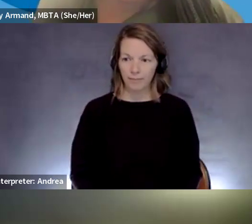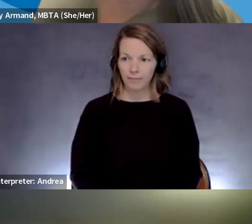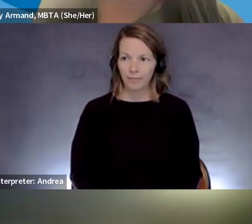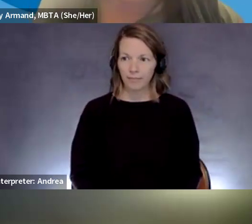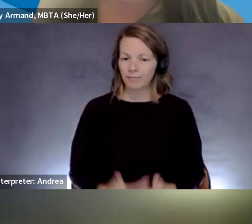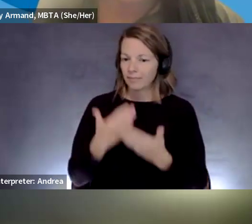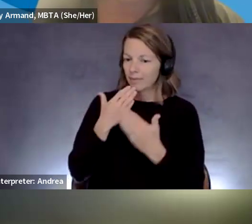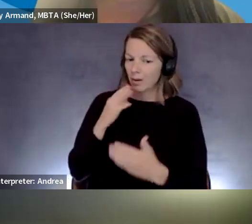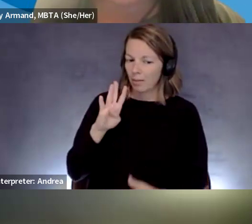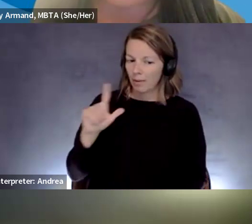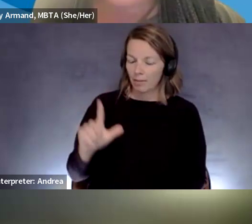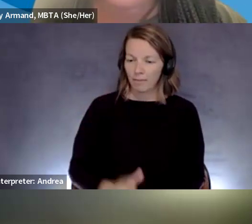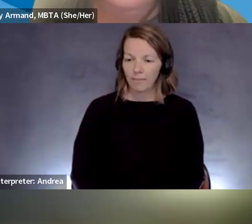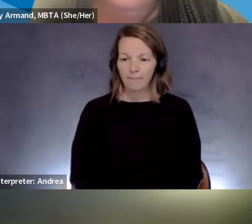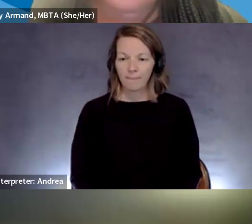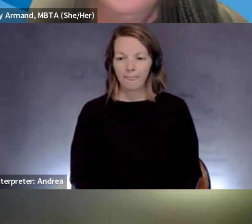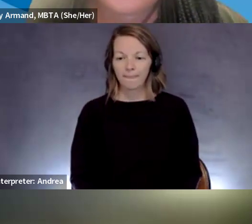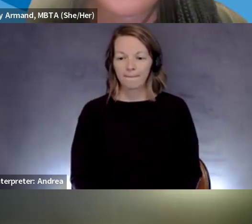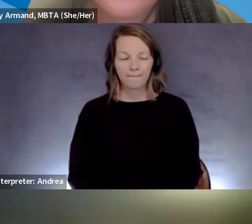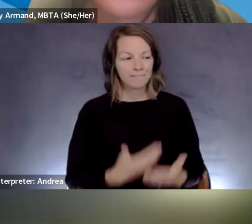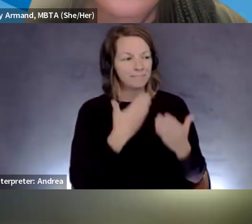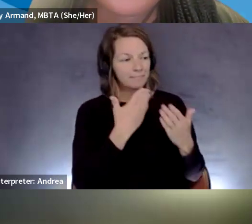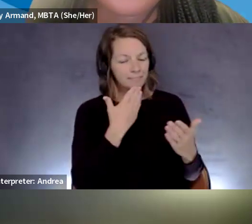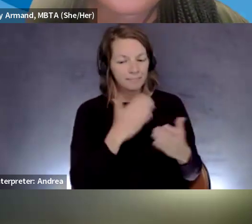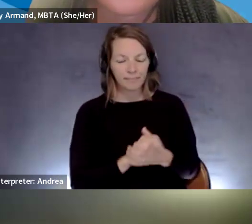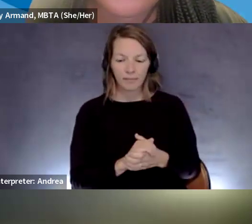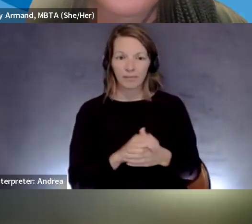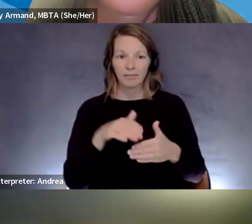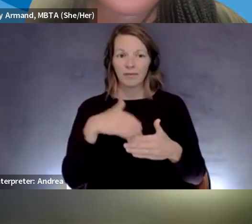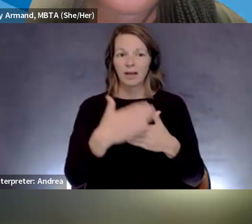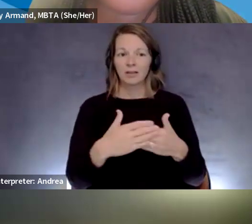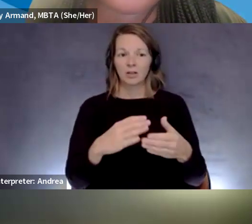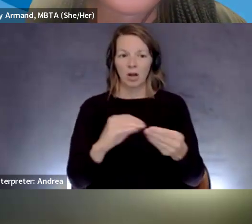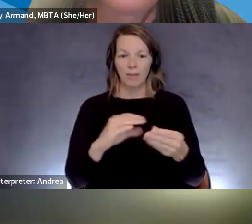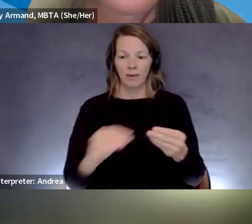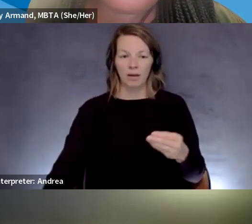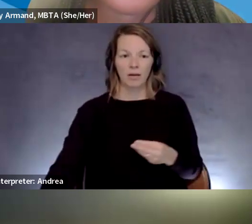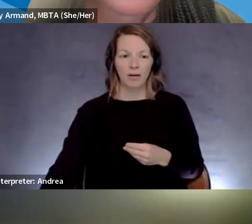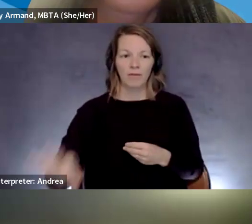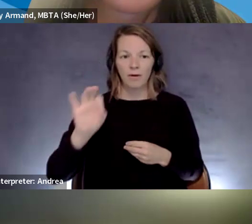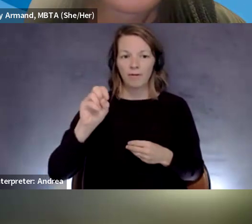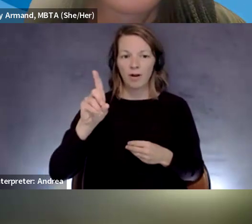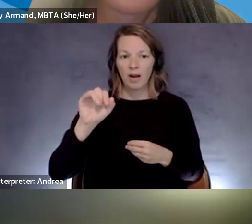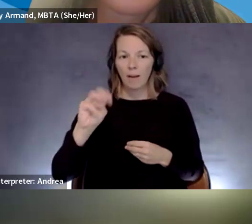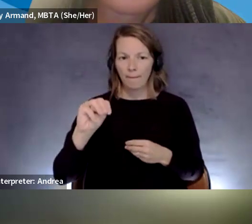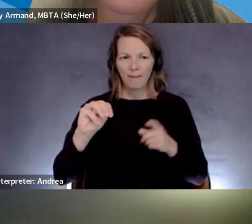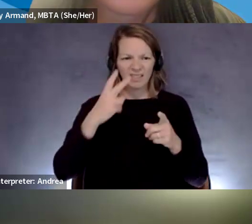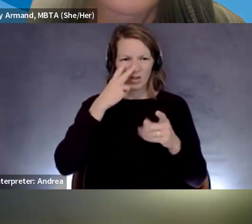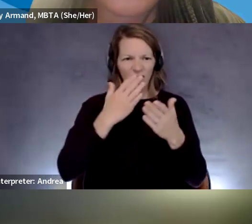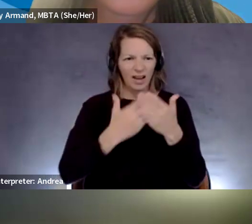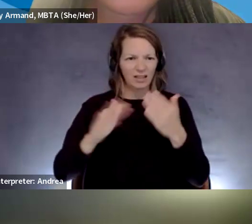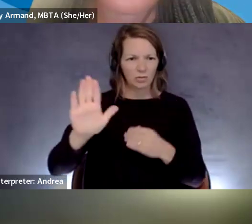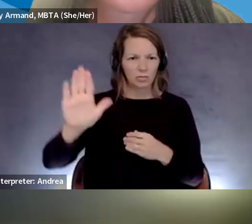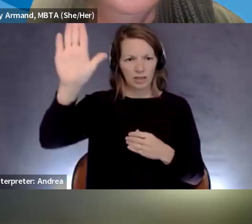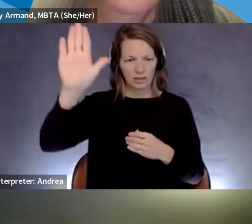Thank you, Bill. Thank you for that. Our next comment is from Freedom. And Freedom, I also see that your hand is raised